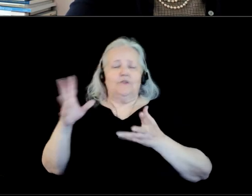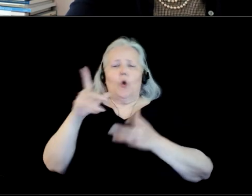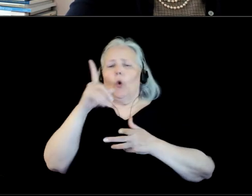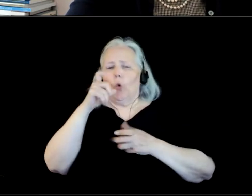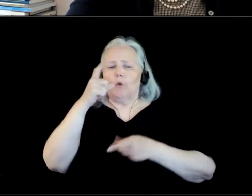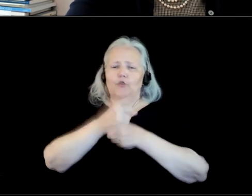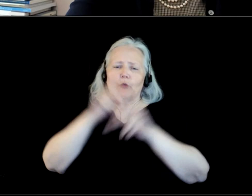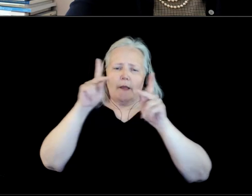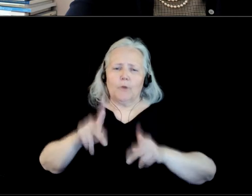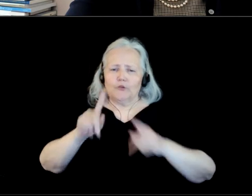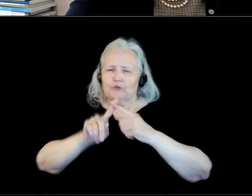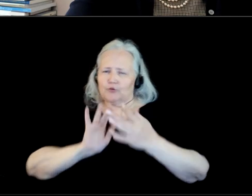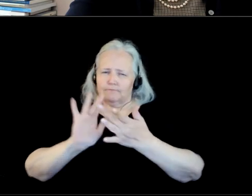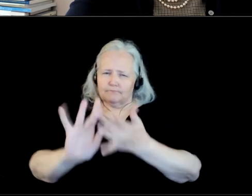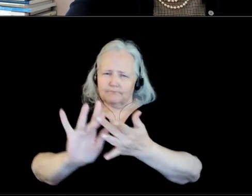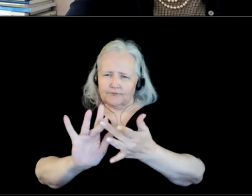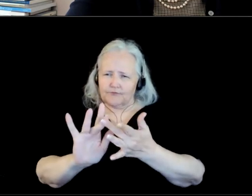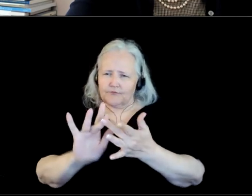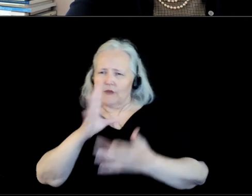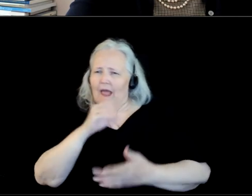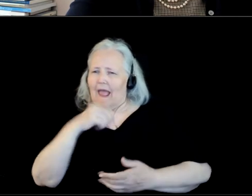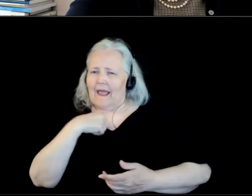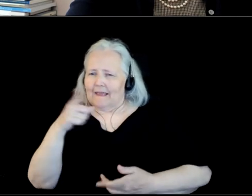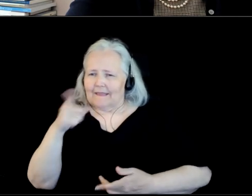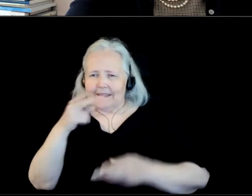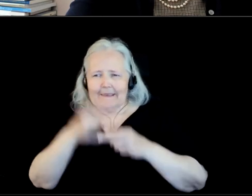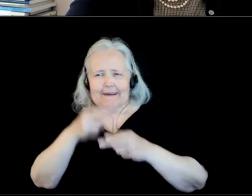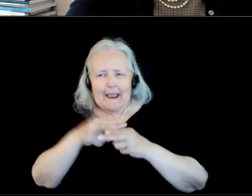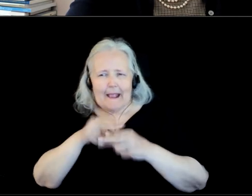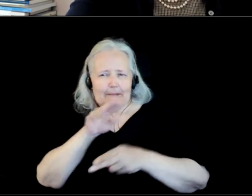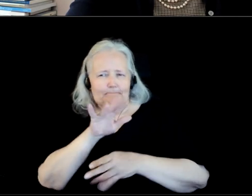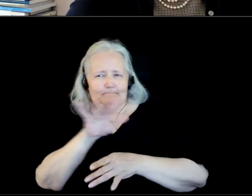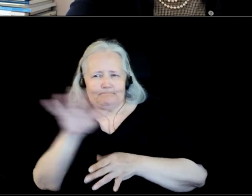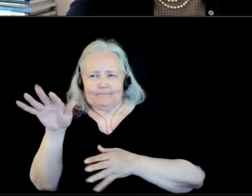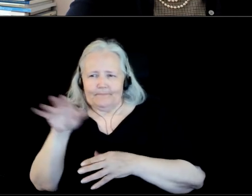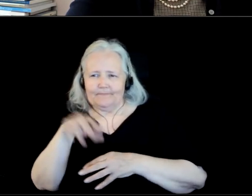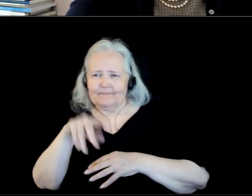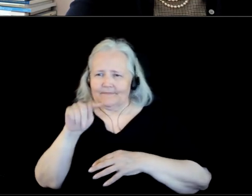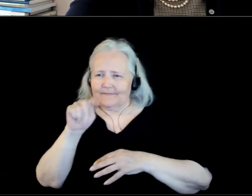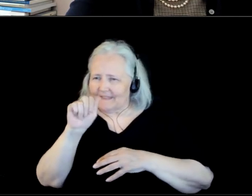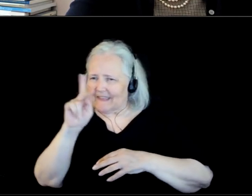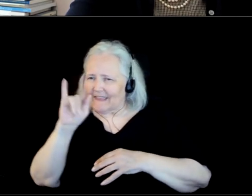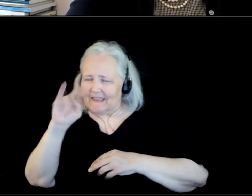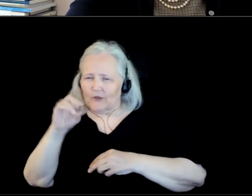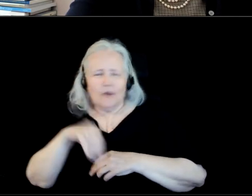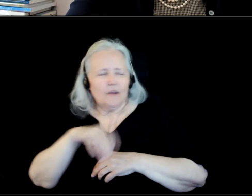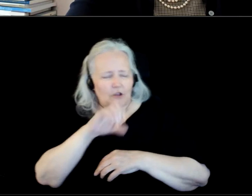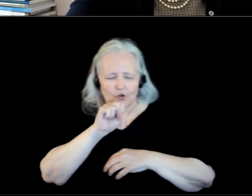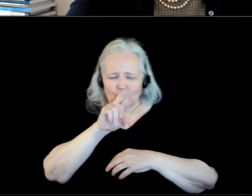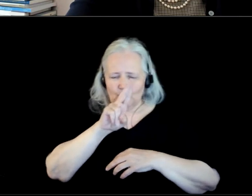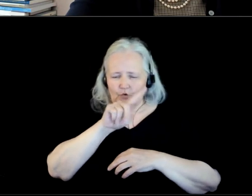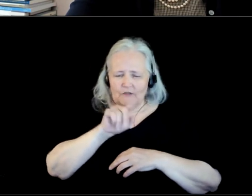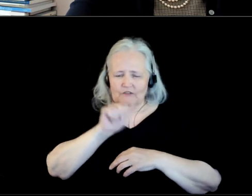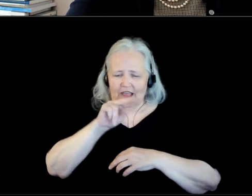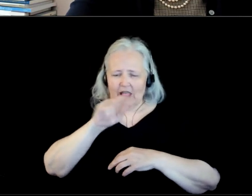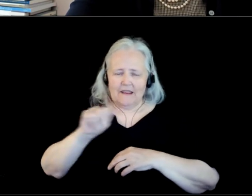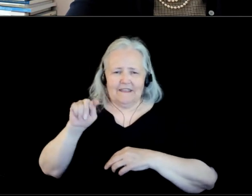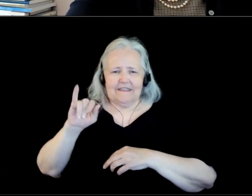it's Pefi Kingi. I apologize if I'm mispronouncing the names. Susanna Tiapula in the Pacific region.